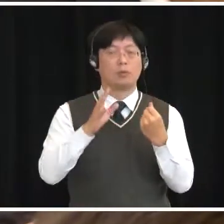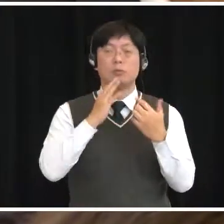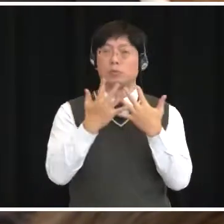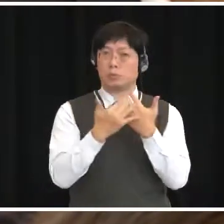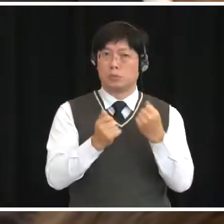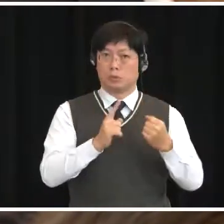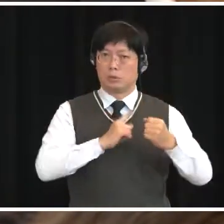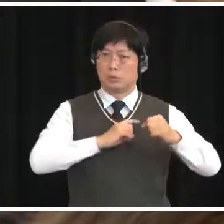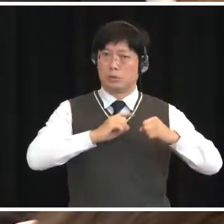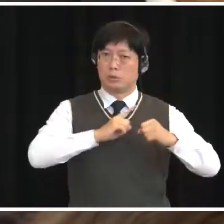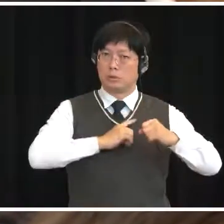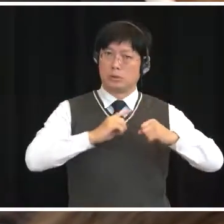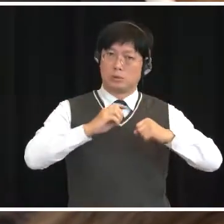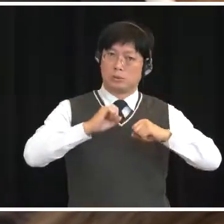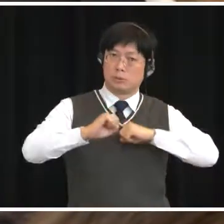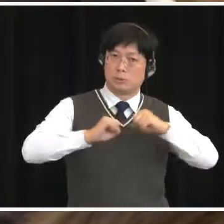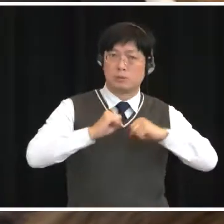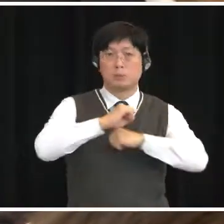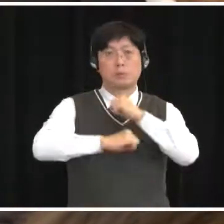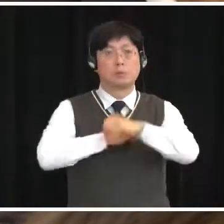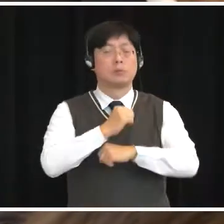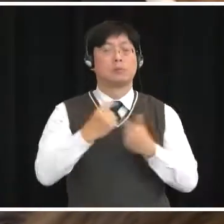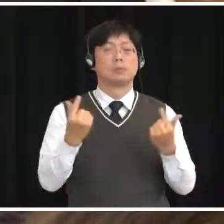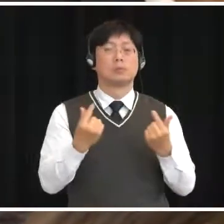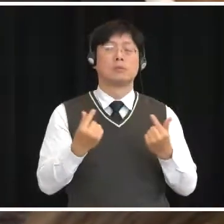elementary and junior high schools,